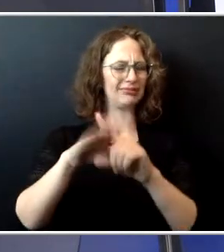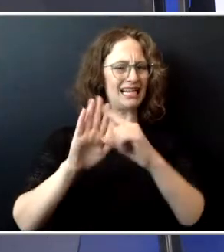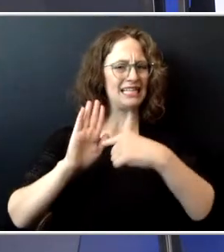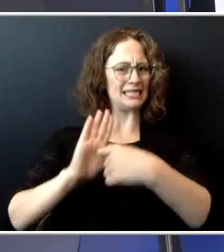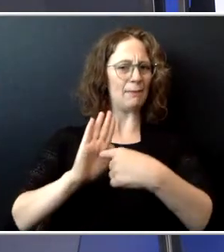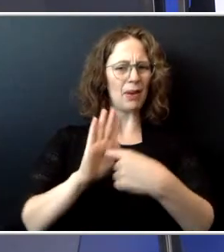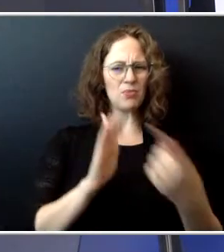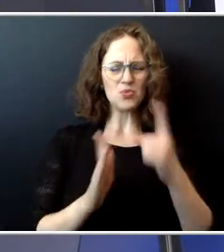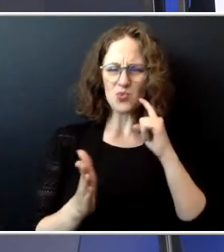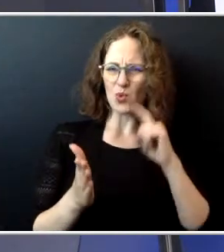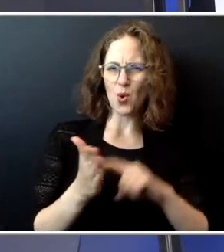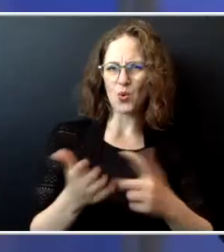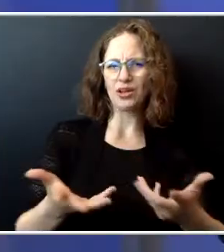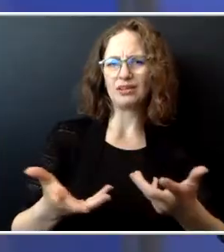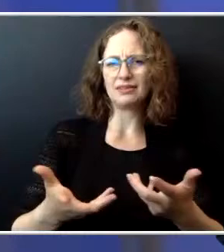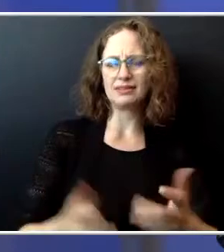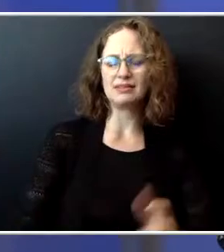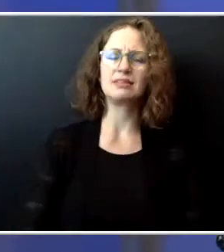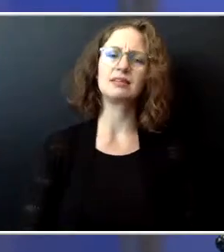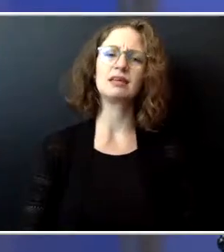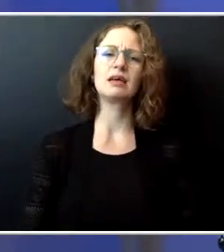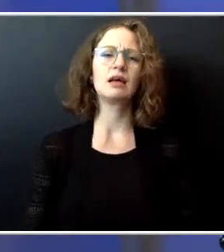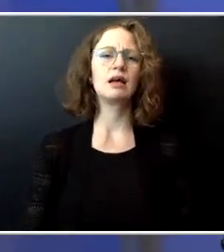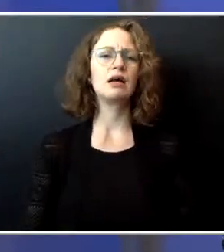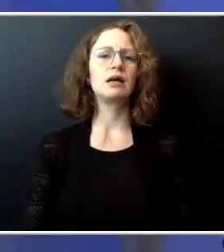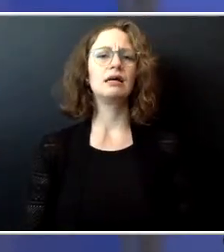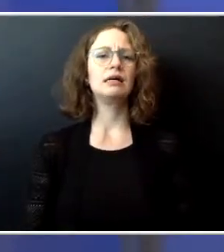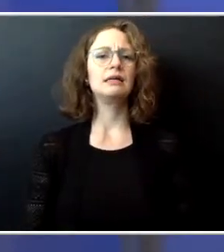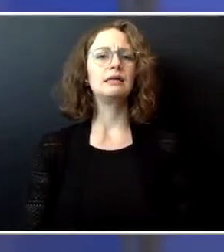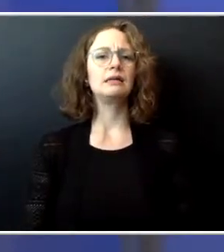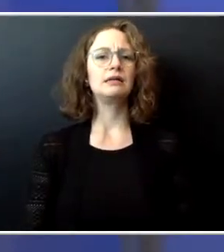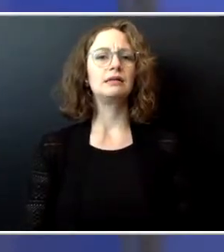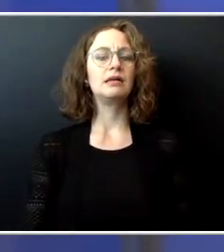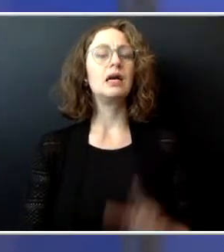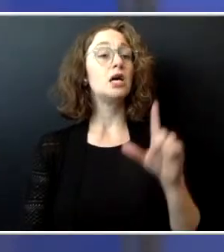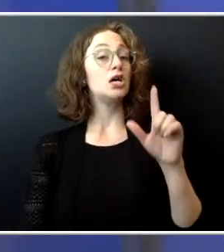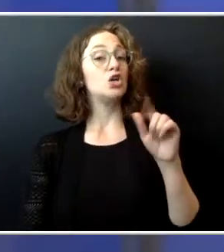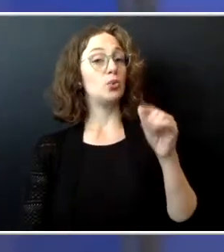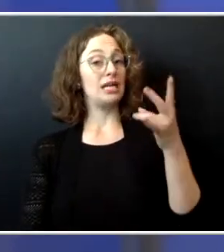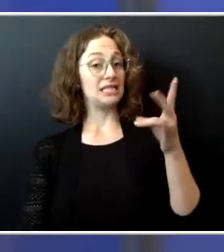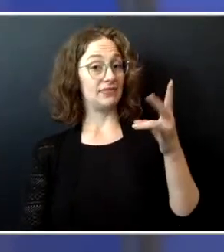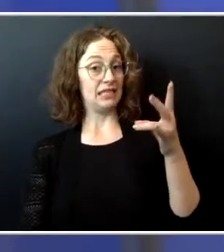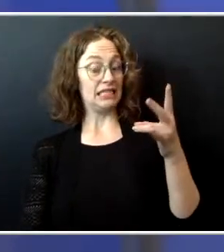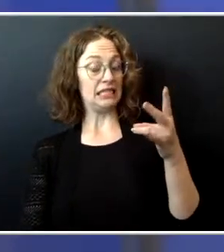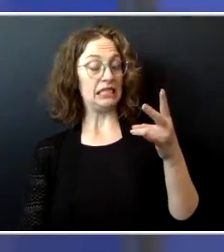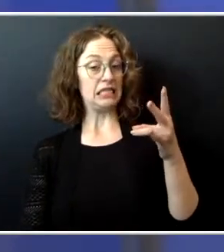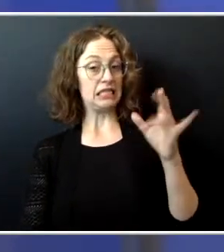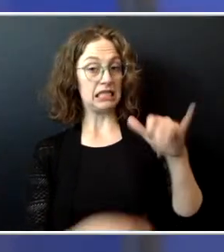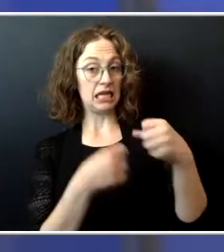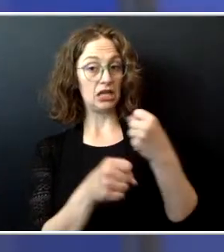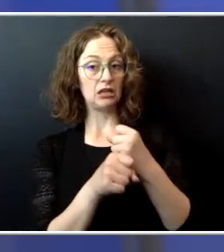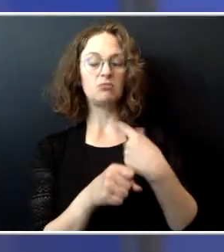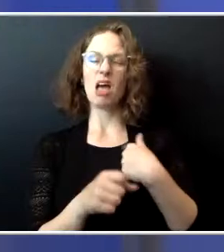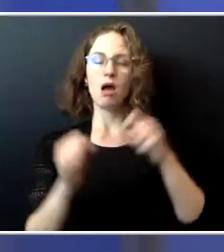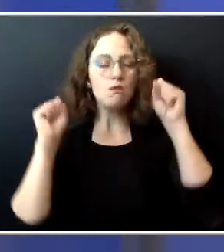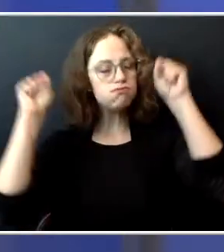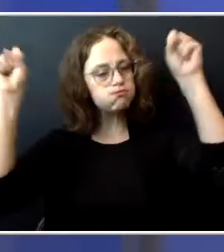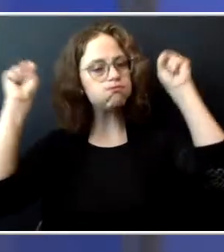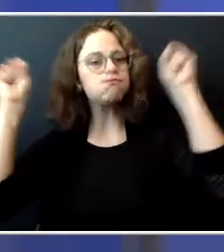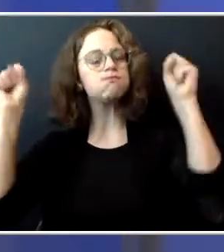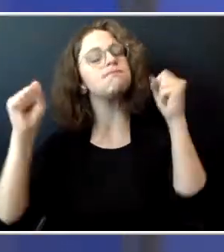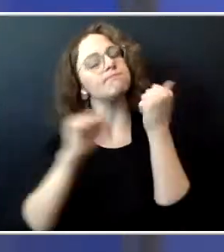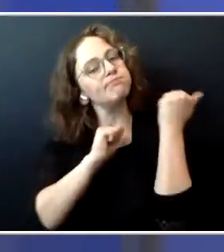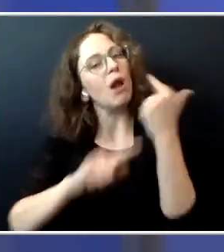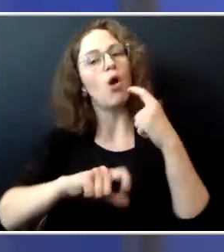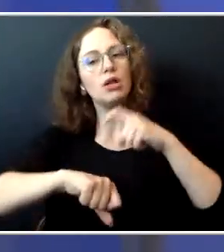noticing? Well, in 2017, I was really big in working out, and yet I still